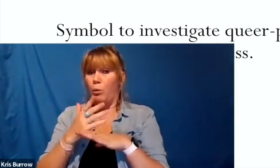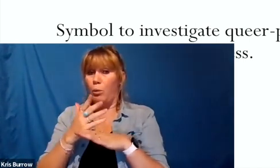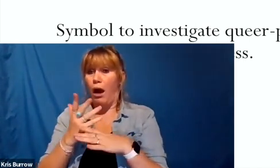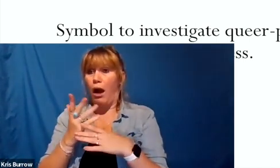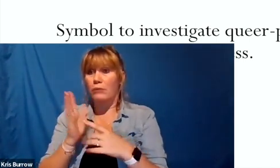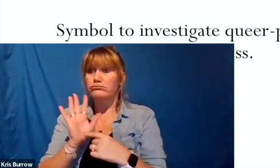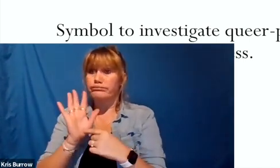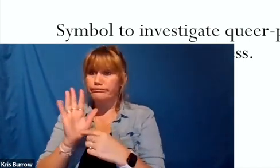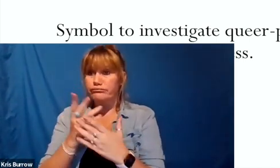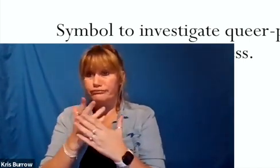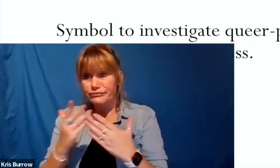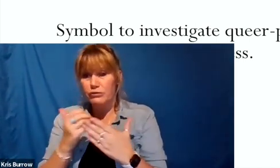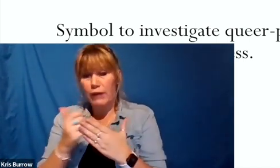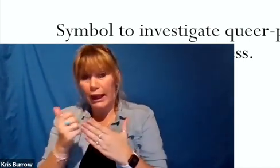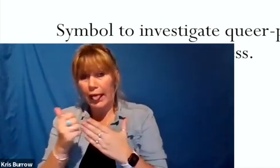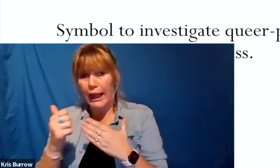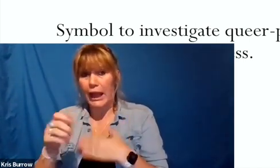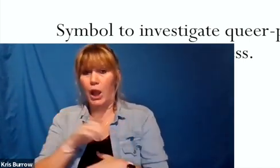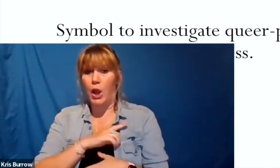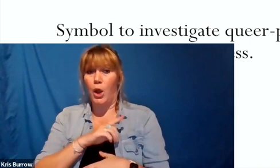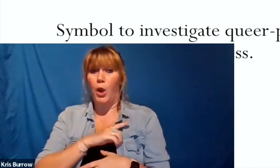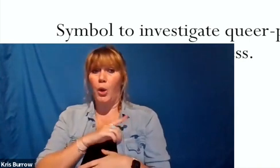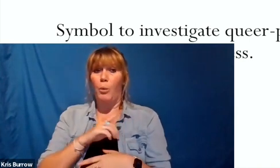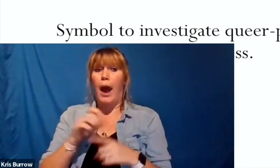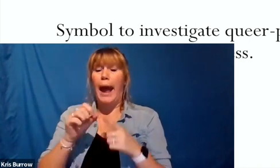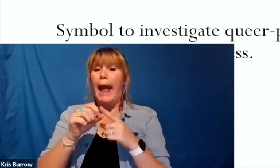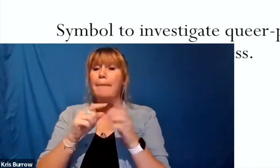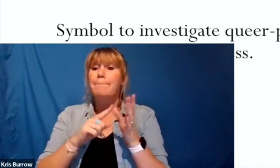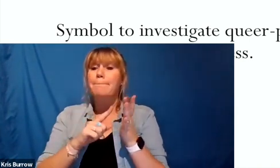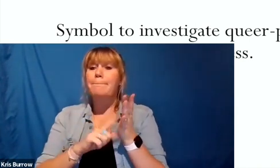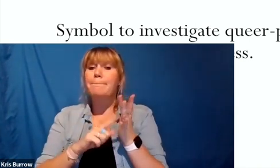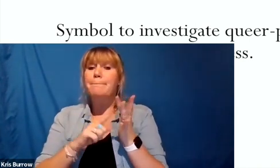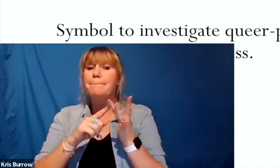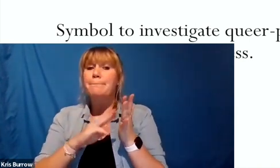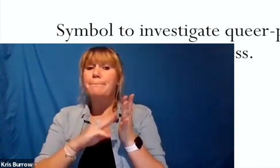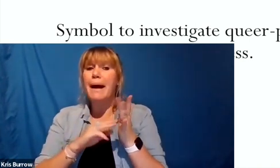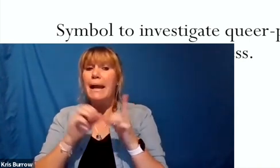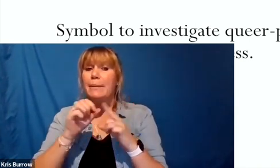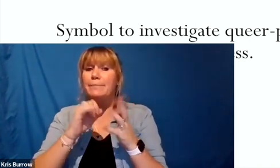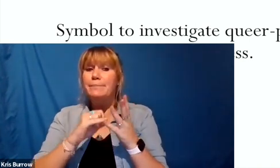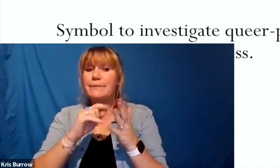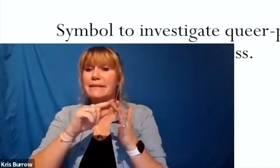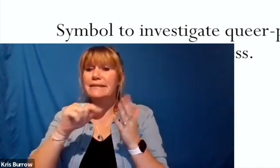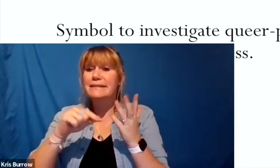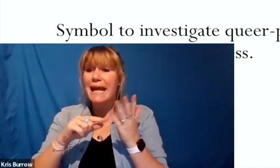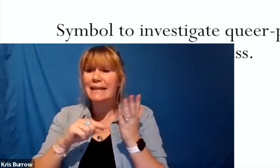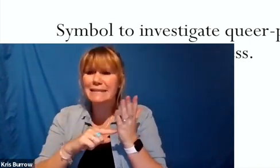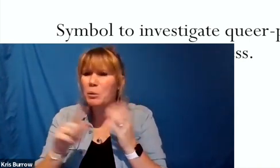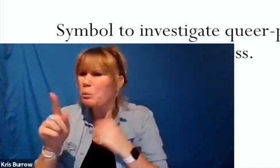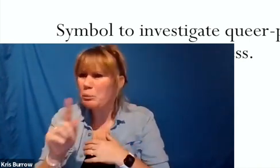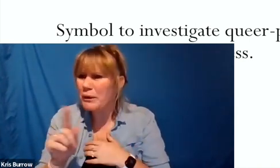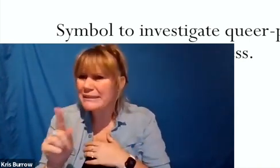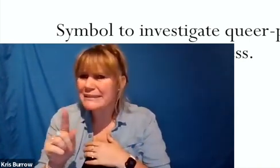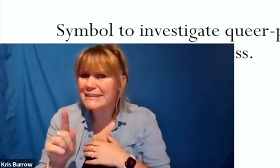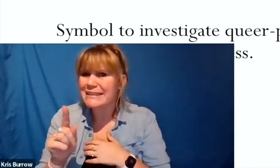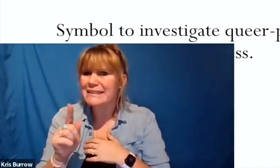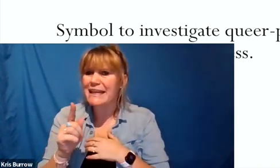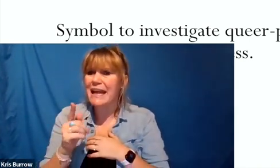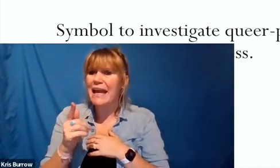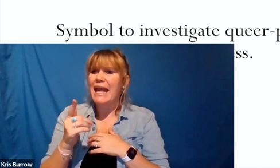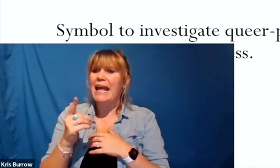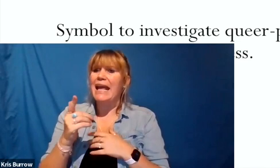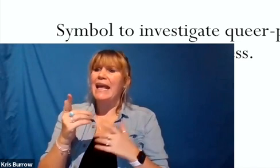like a palimpsest. A palimpsest is an ancient Greek method of wax tablet